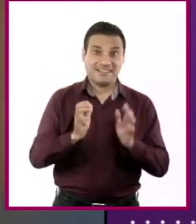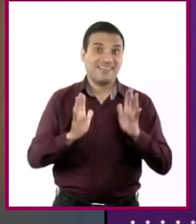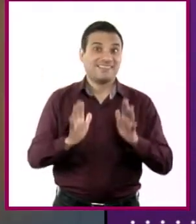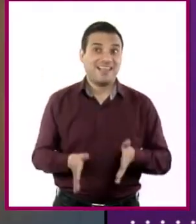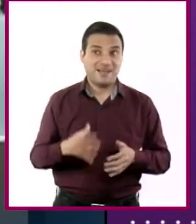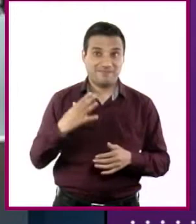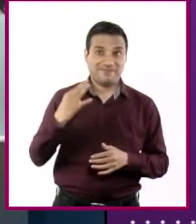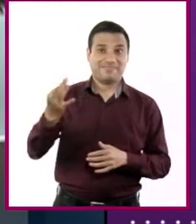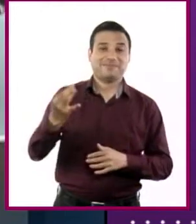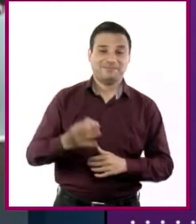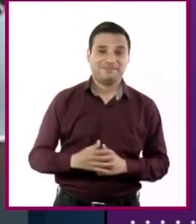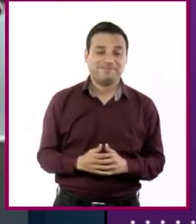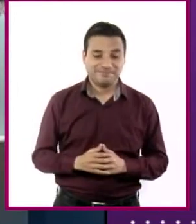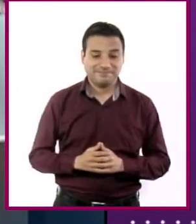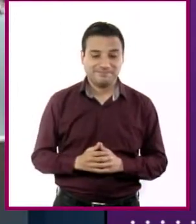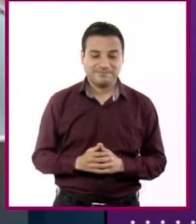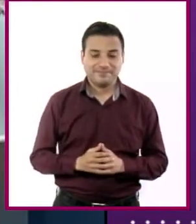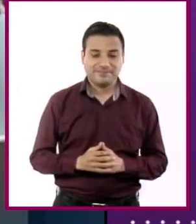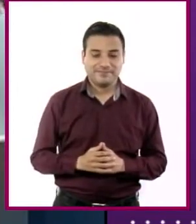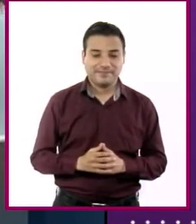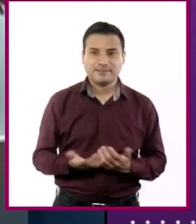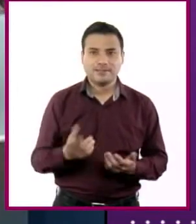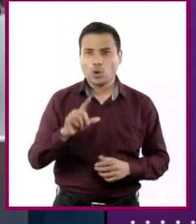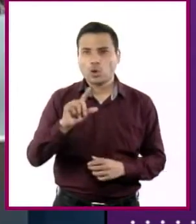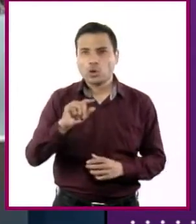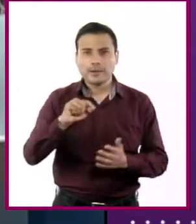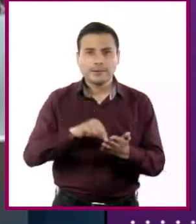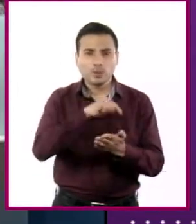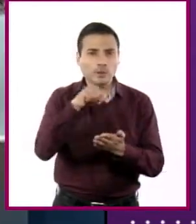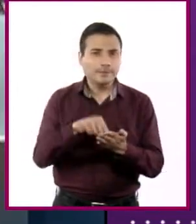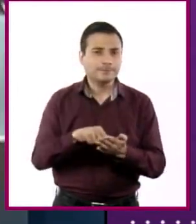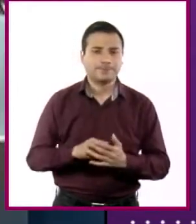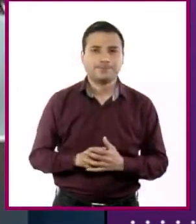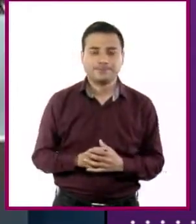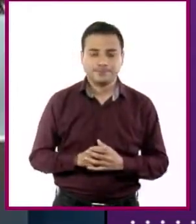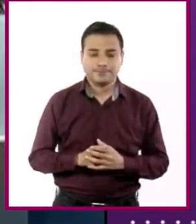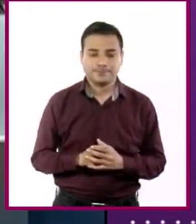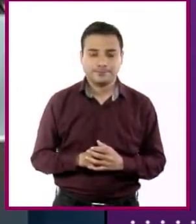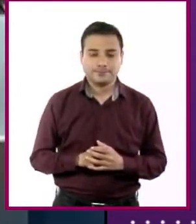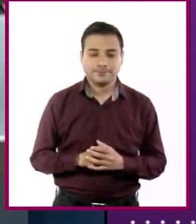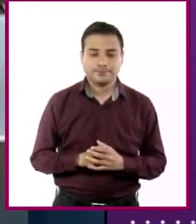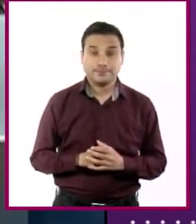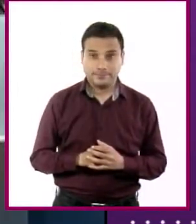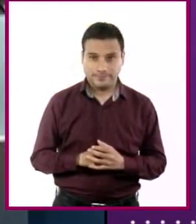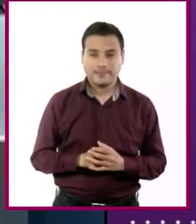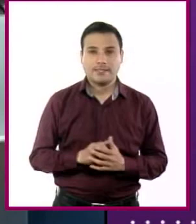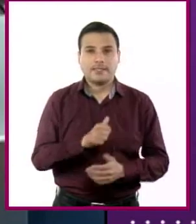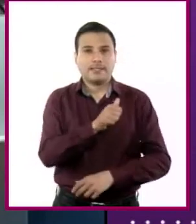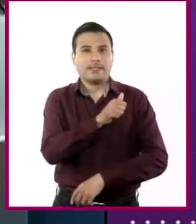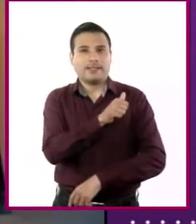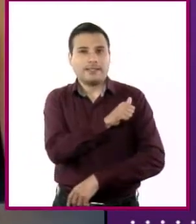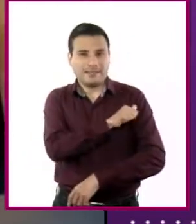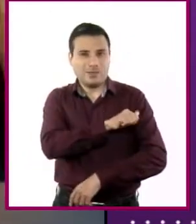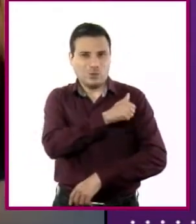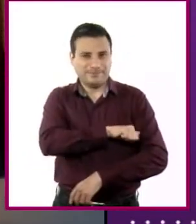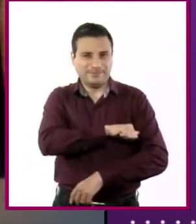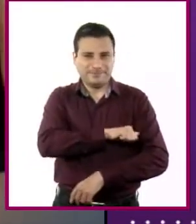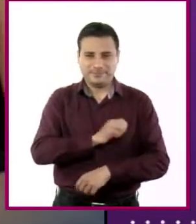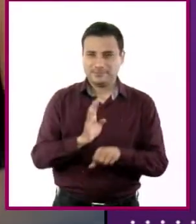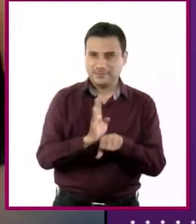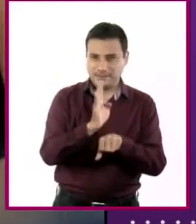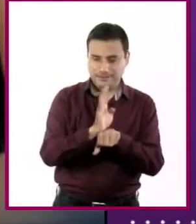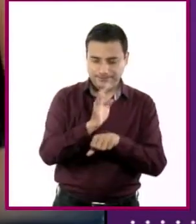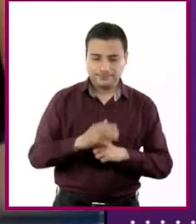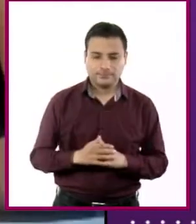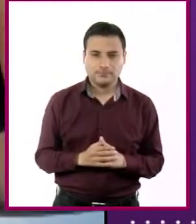year. Where will the Olympics take place? They will take place in Rio de Janeiro. Who will